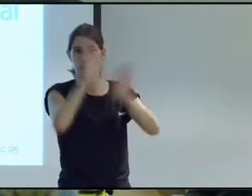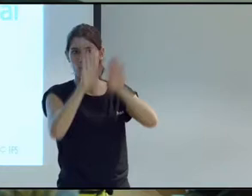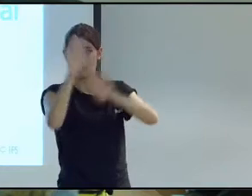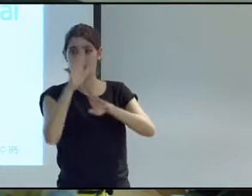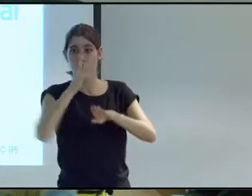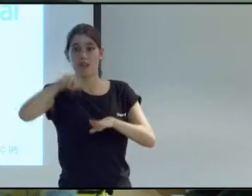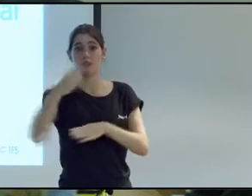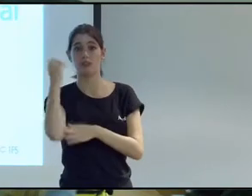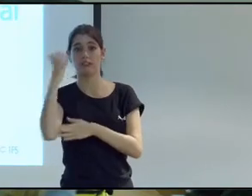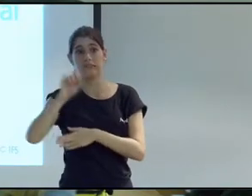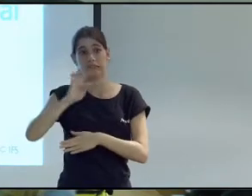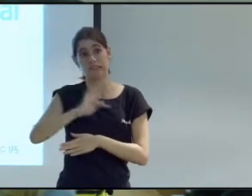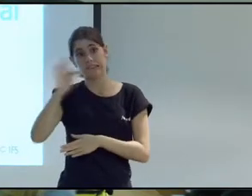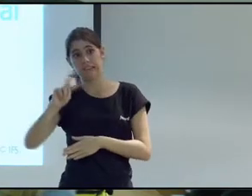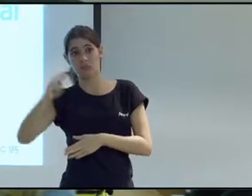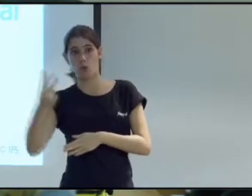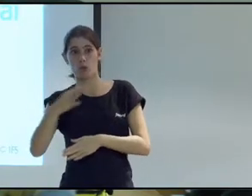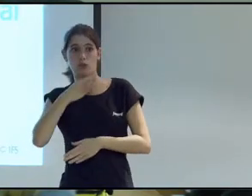two questions, because we don't want to